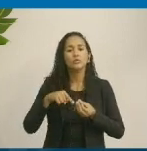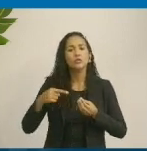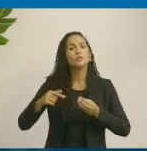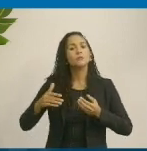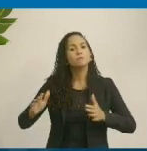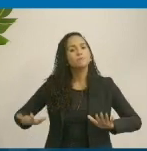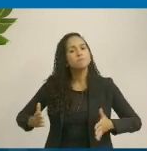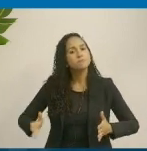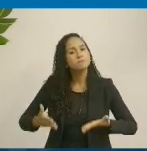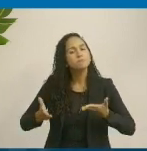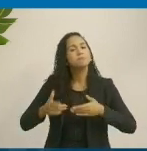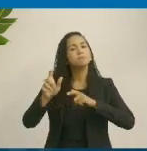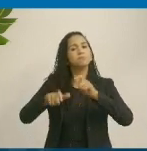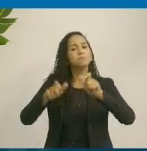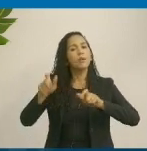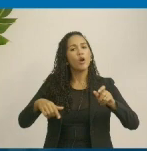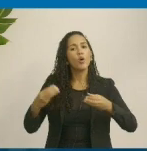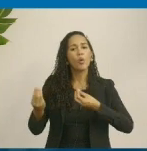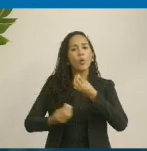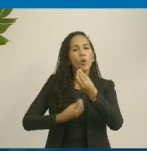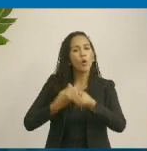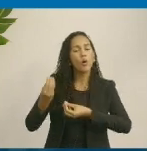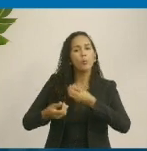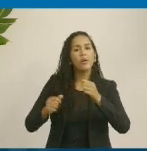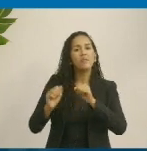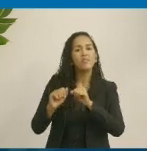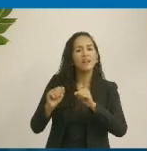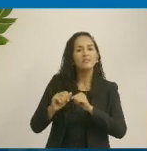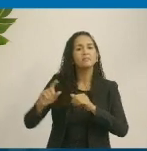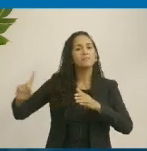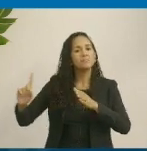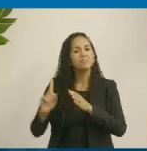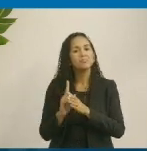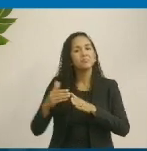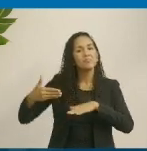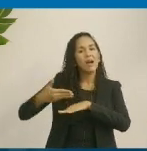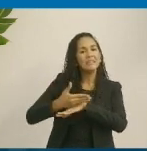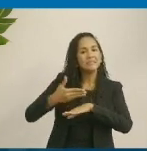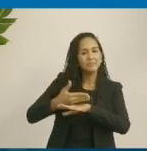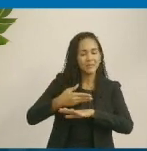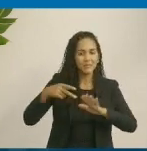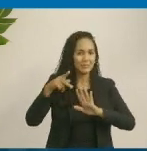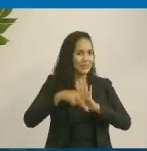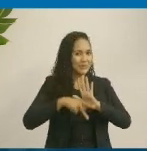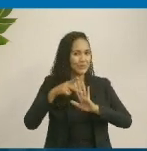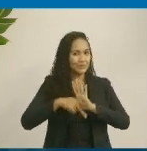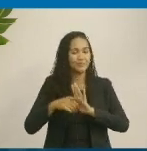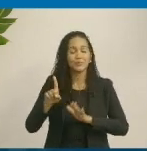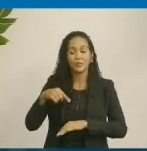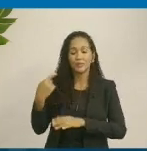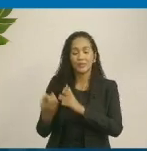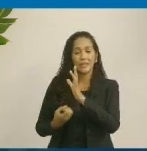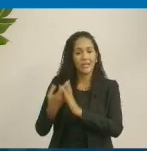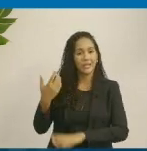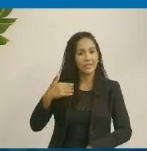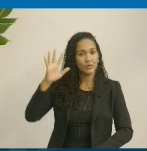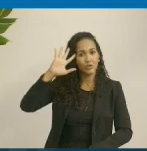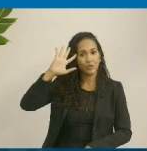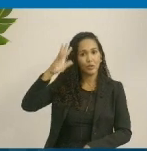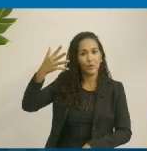to do this? So part of what we've included in the solutions are all these nice information sheets,